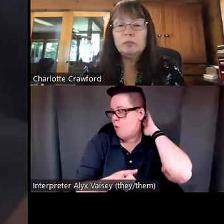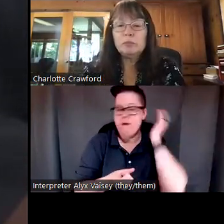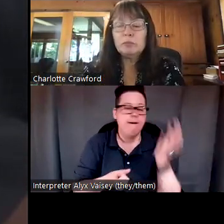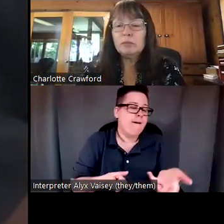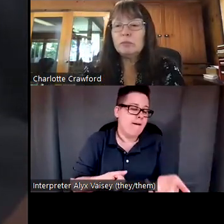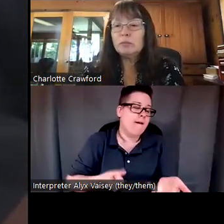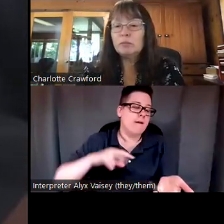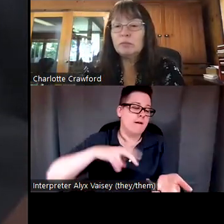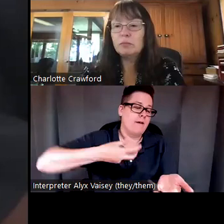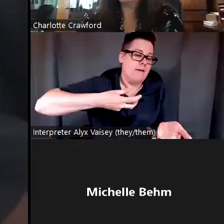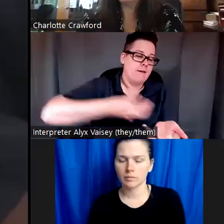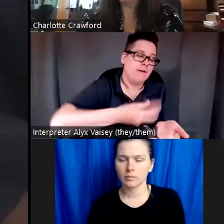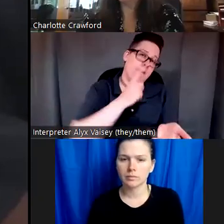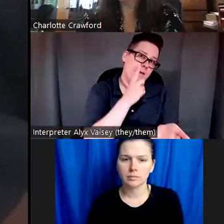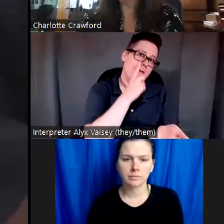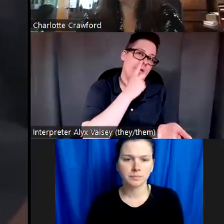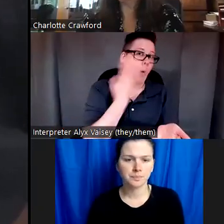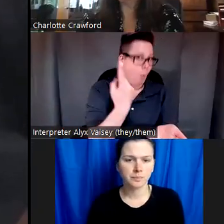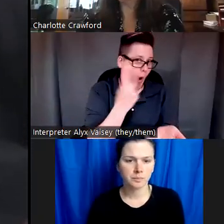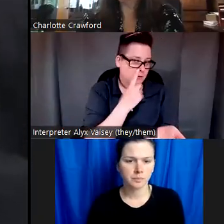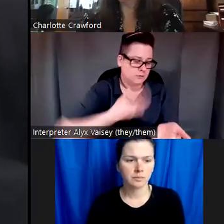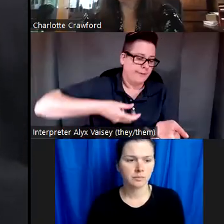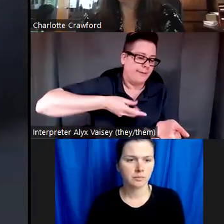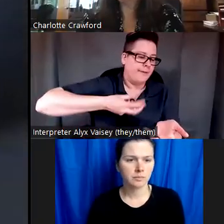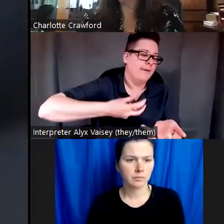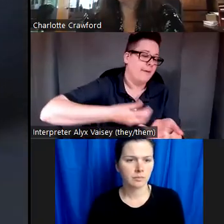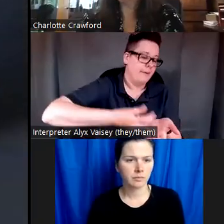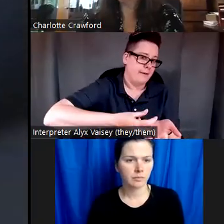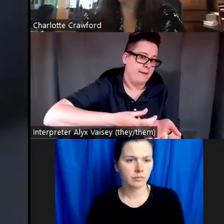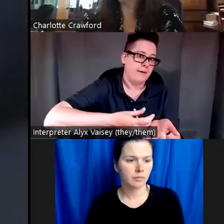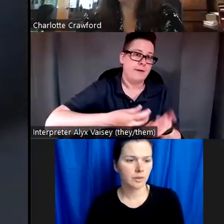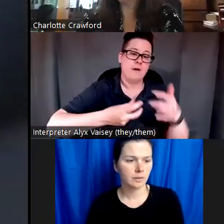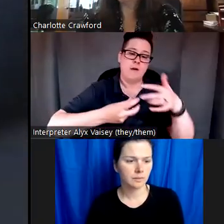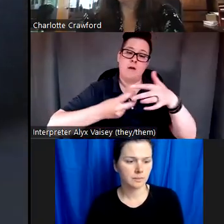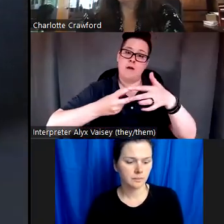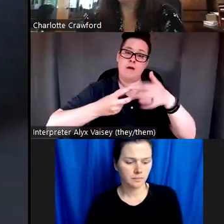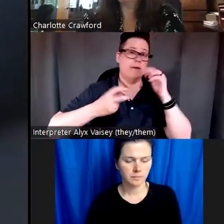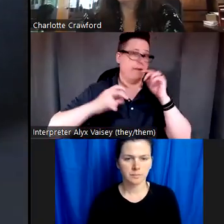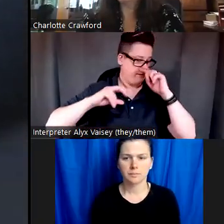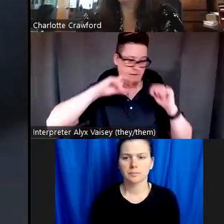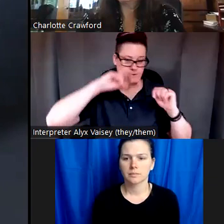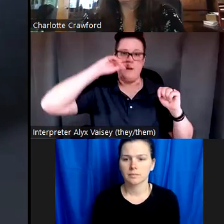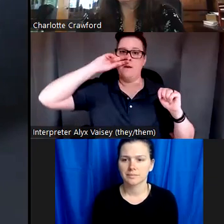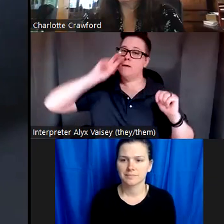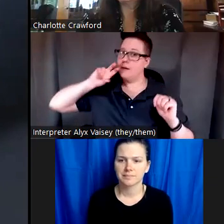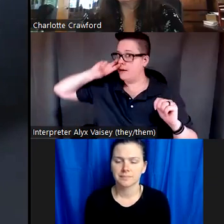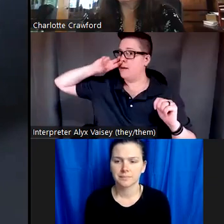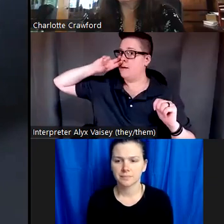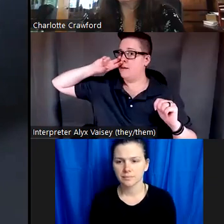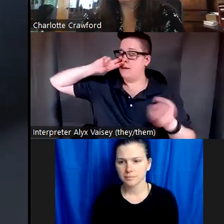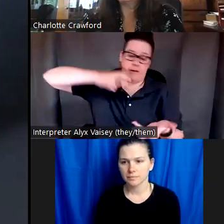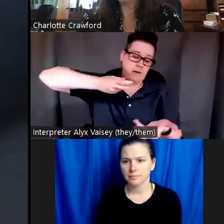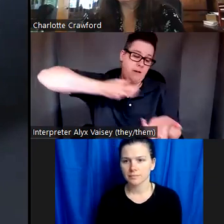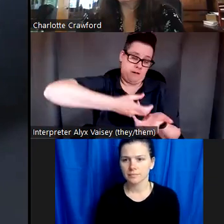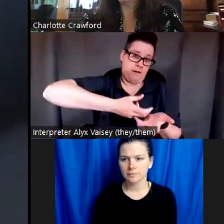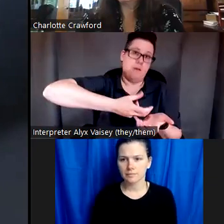Gently insert the tip of the nozzle into one nostril until your fingers on either side of the nozzle are against the person's nose. Press